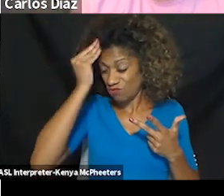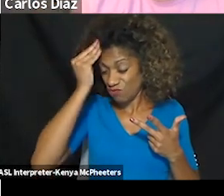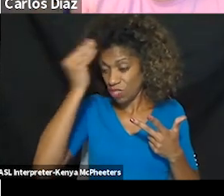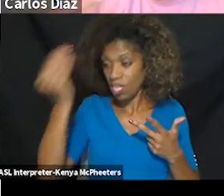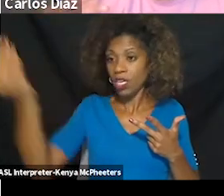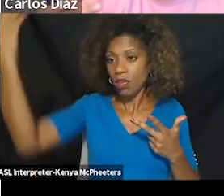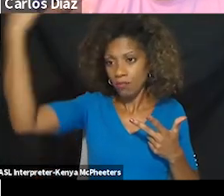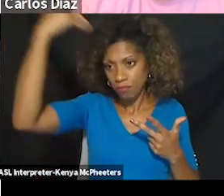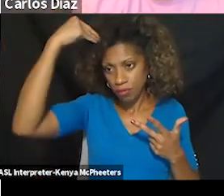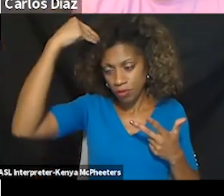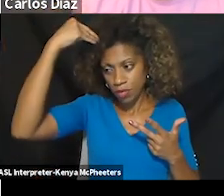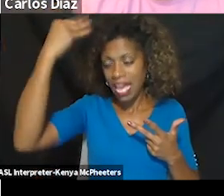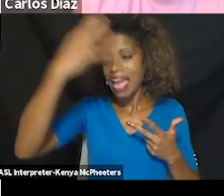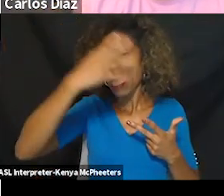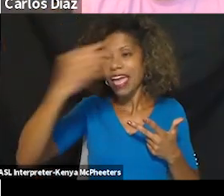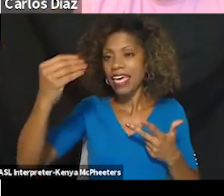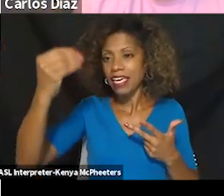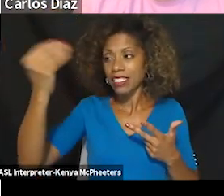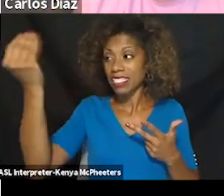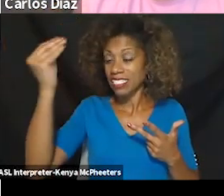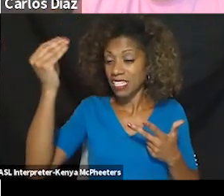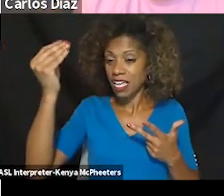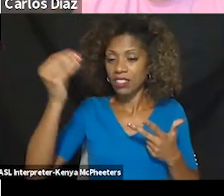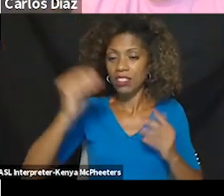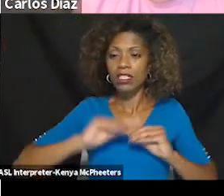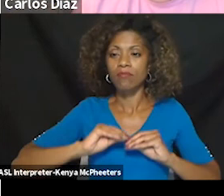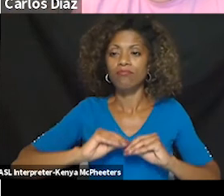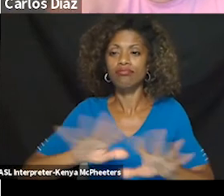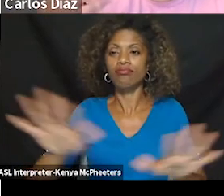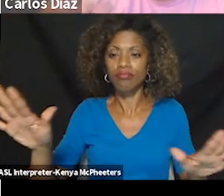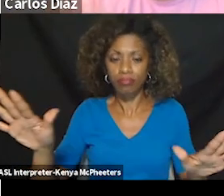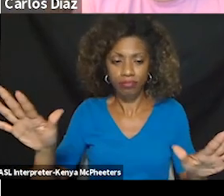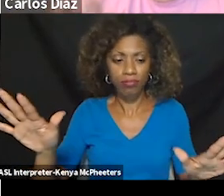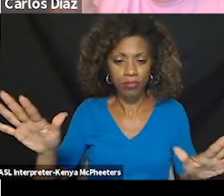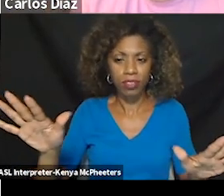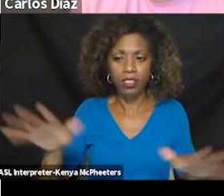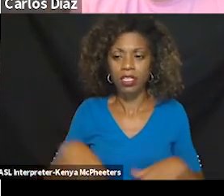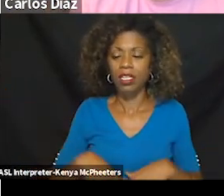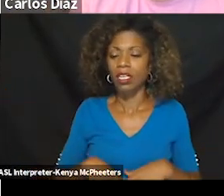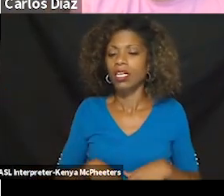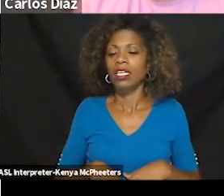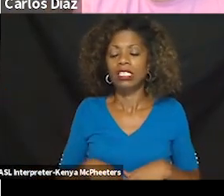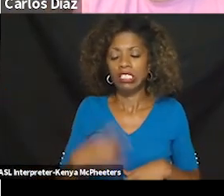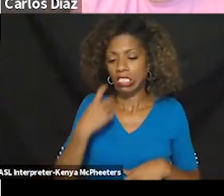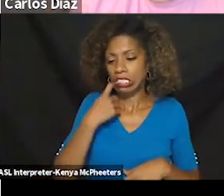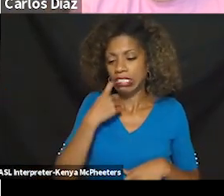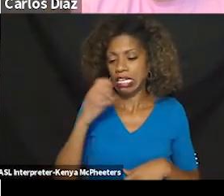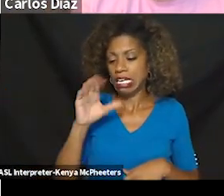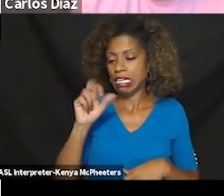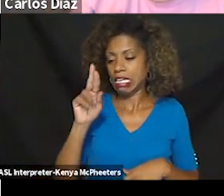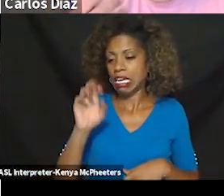as easy for folks to remember helpful tips, tools, and information, such as those frameworks that Carrie just shared